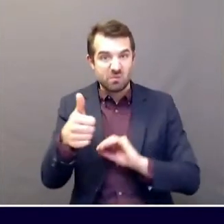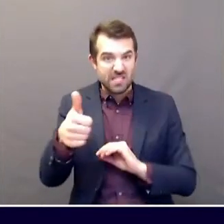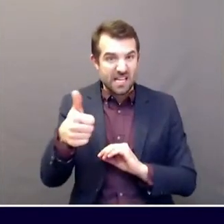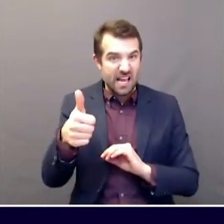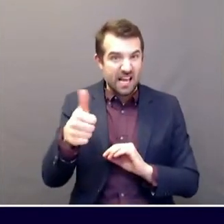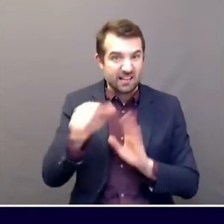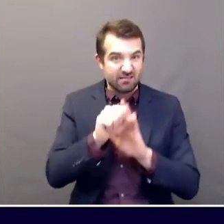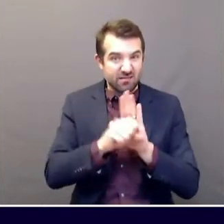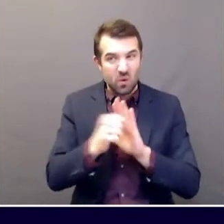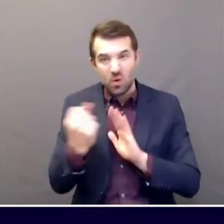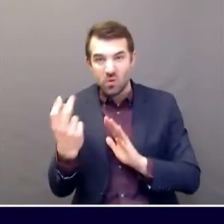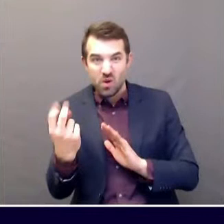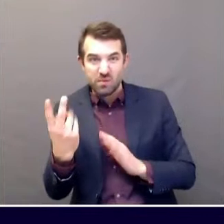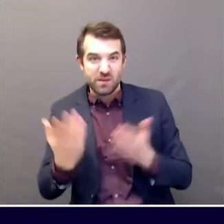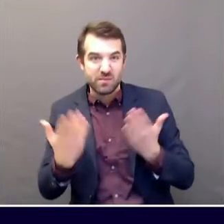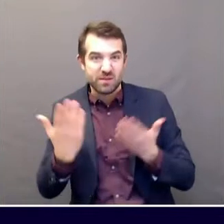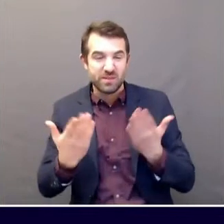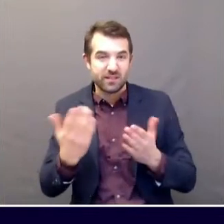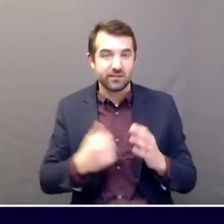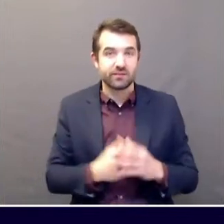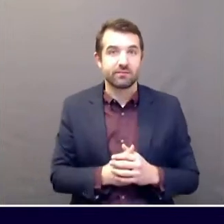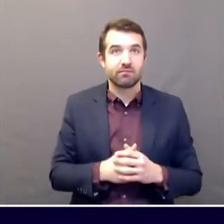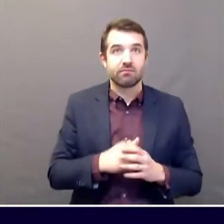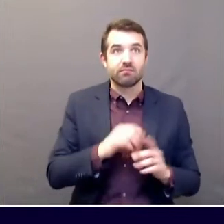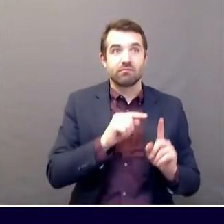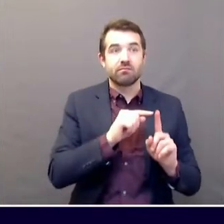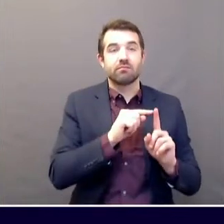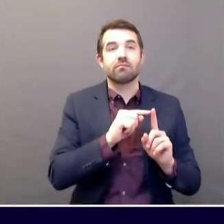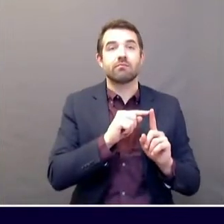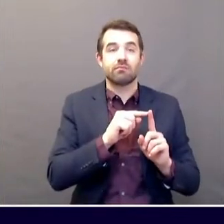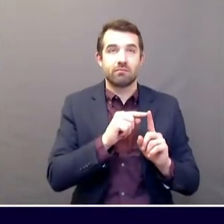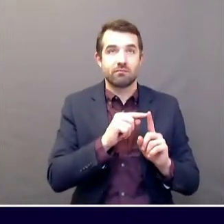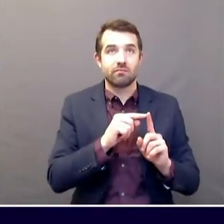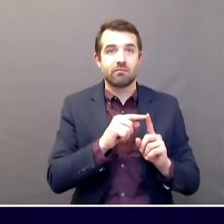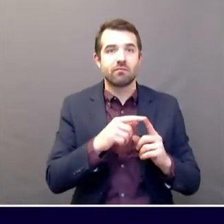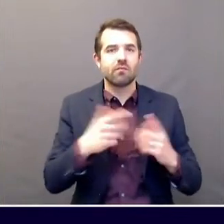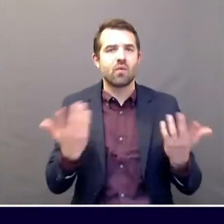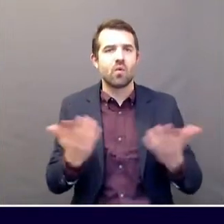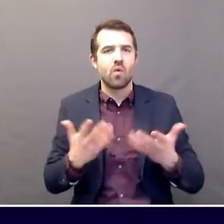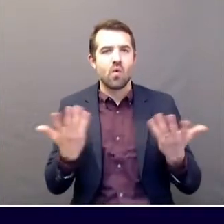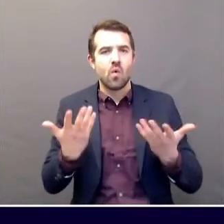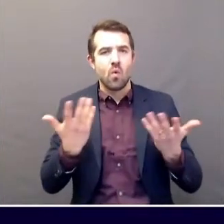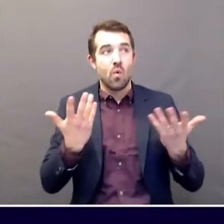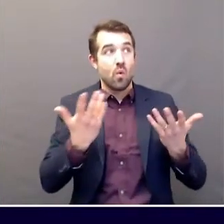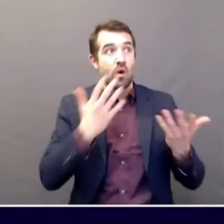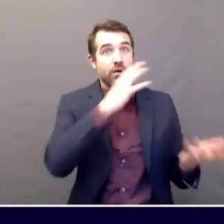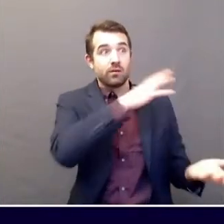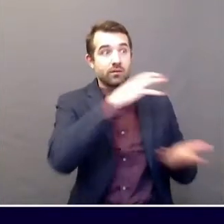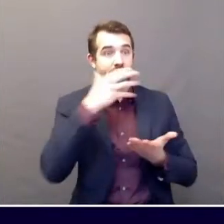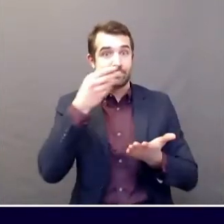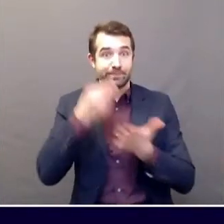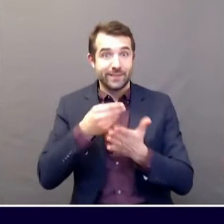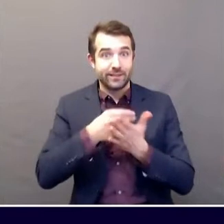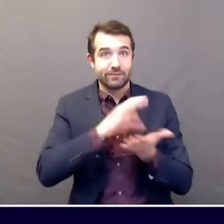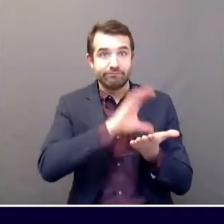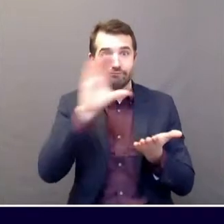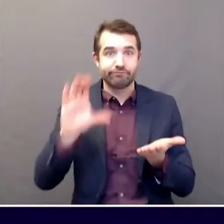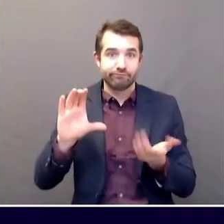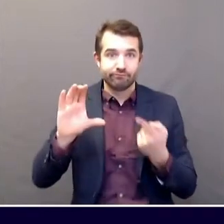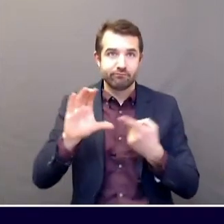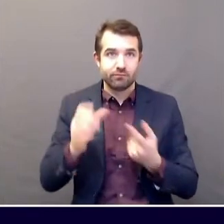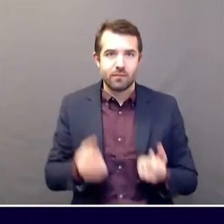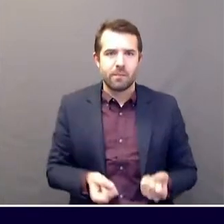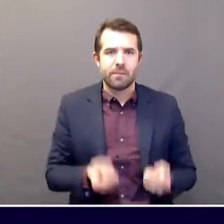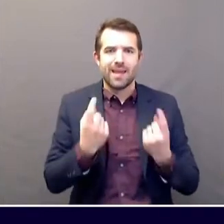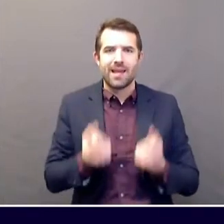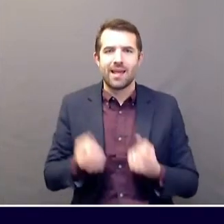can not deduct, you can't deduct the expenses paid for with that money. That seems like a logistical nightmare too. Some states